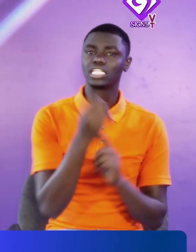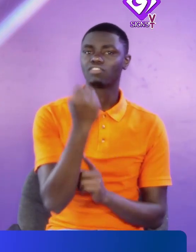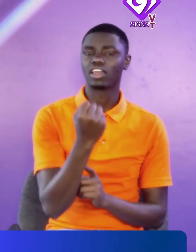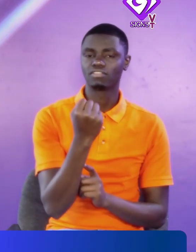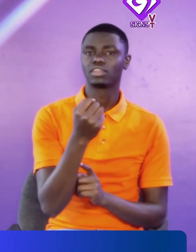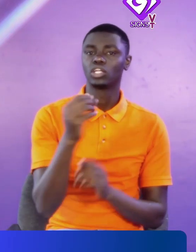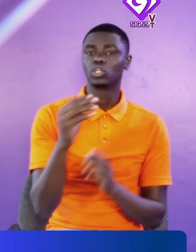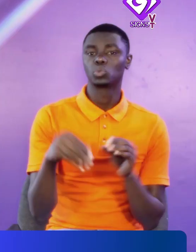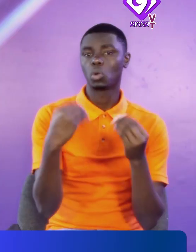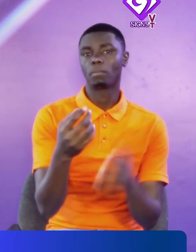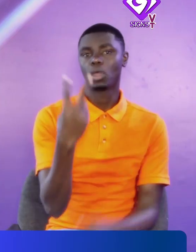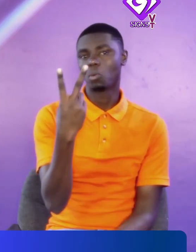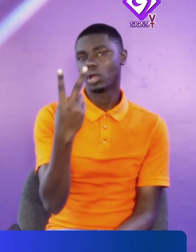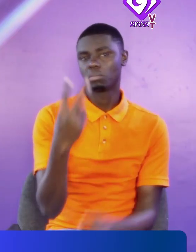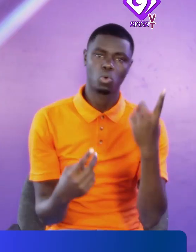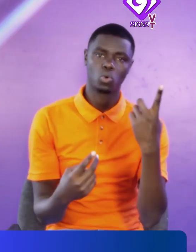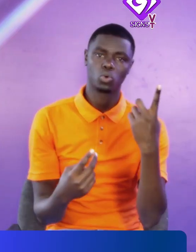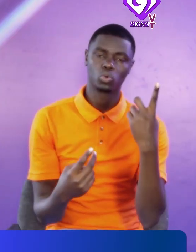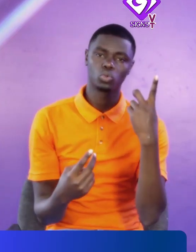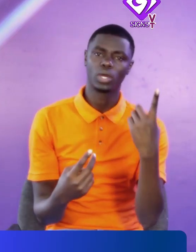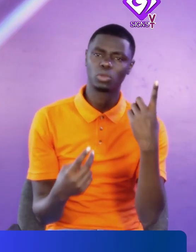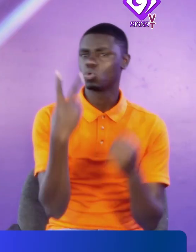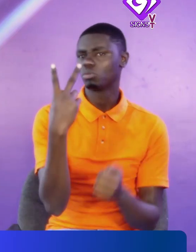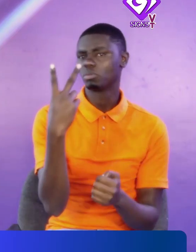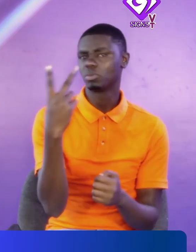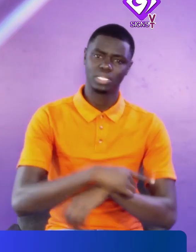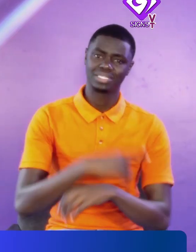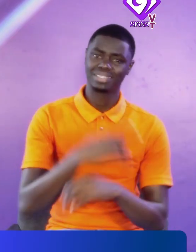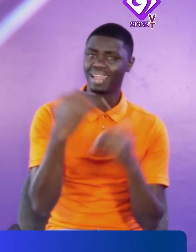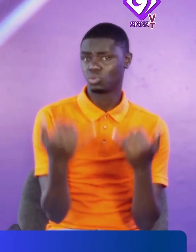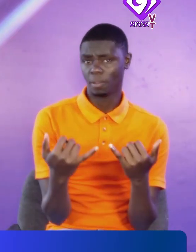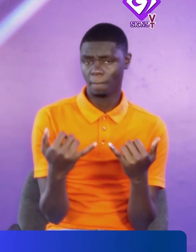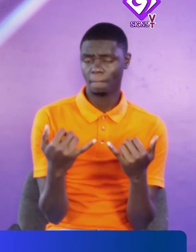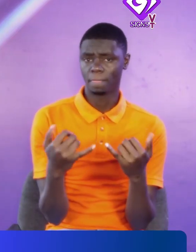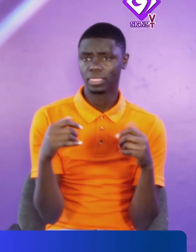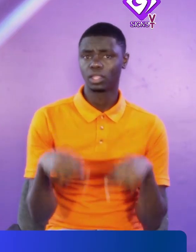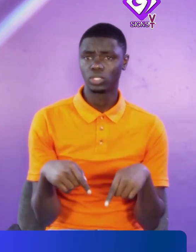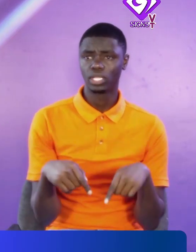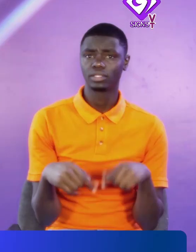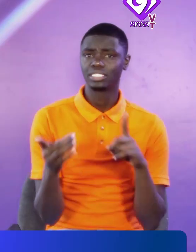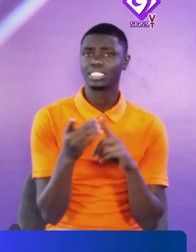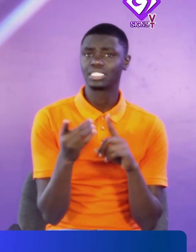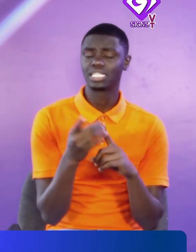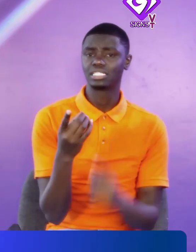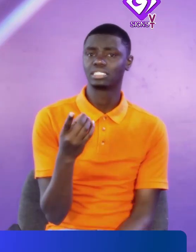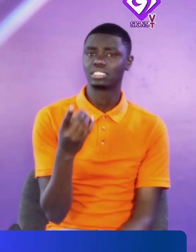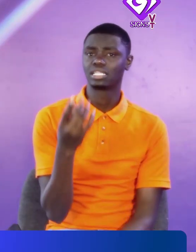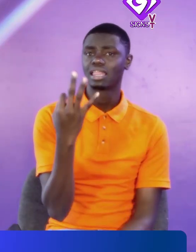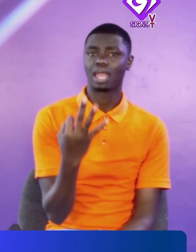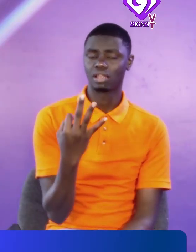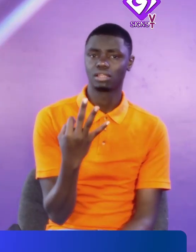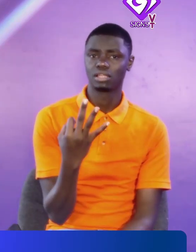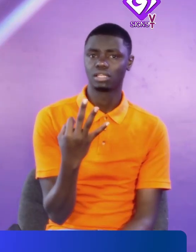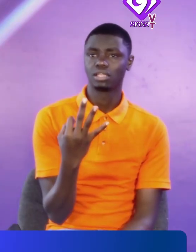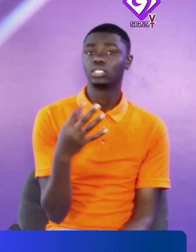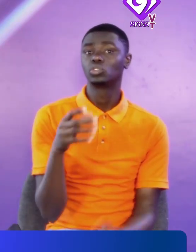1 or 2 days, but look here. Today is the 3rd month. SHA came, it reduced our pay slip.